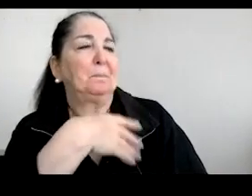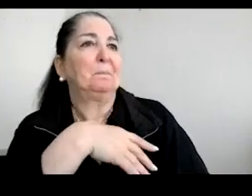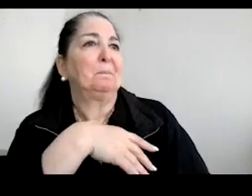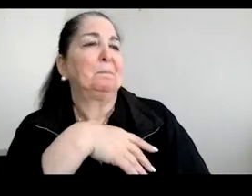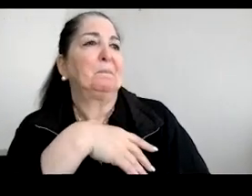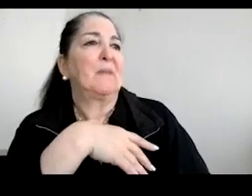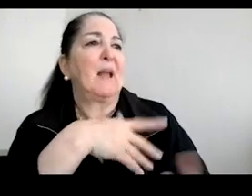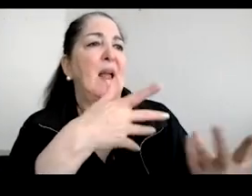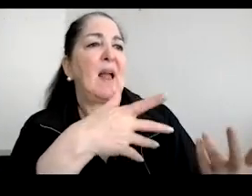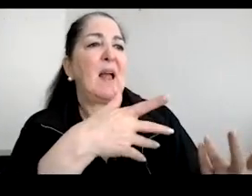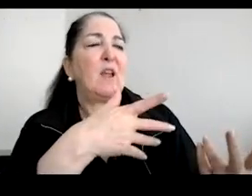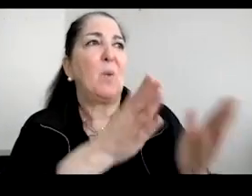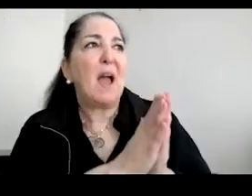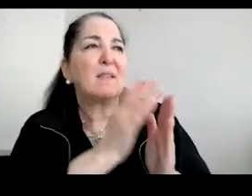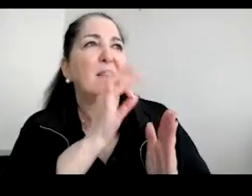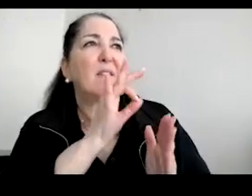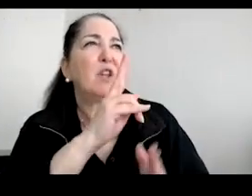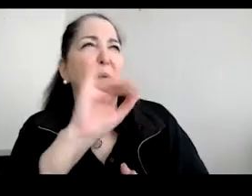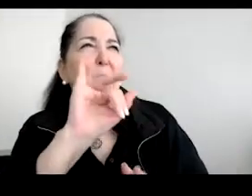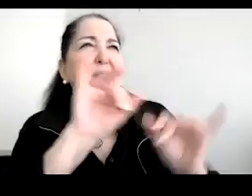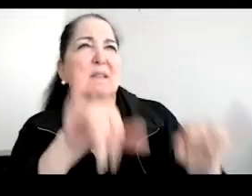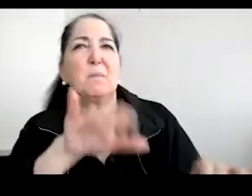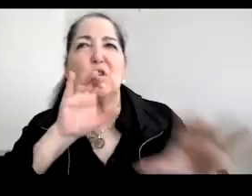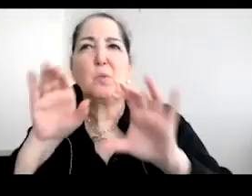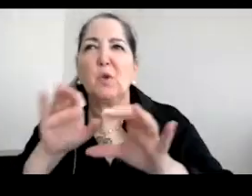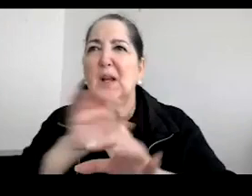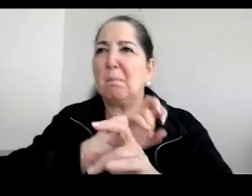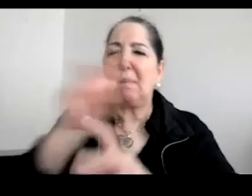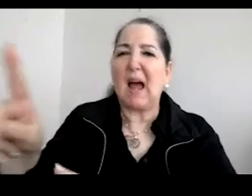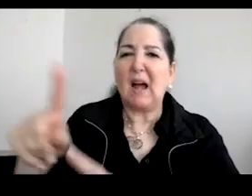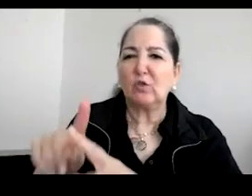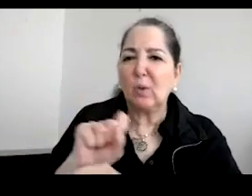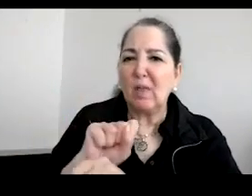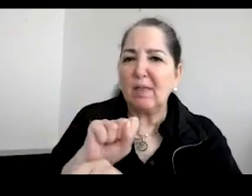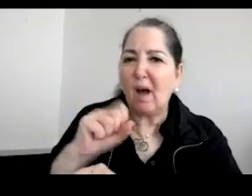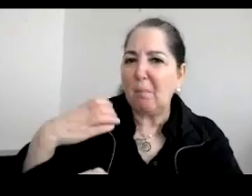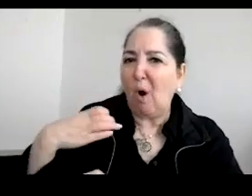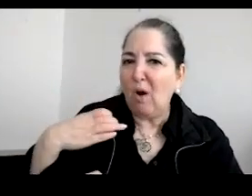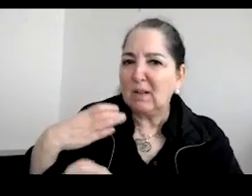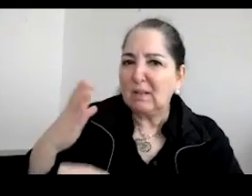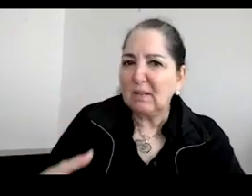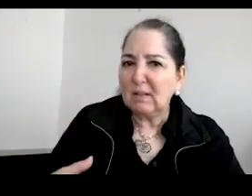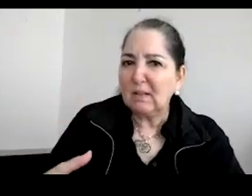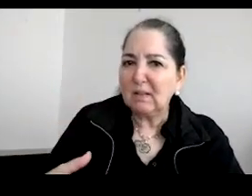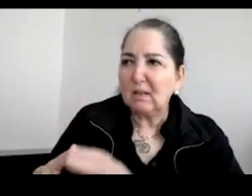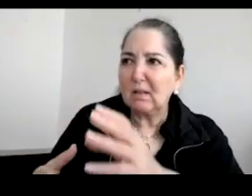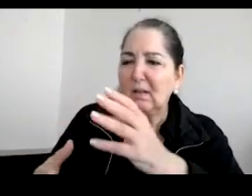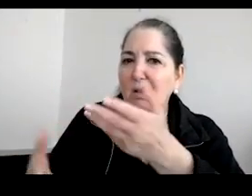whether the UI system is communicating back to employers, like the benefits that workers are receiving?